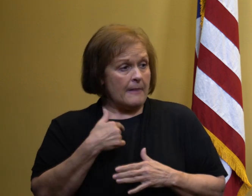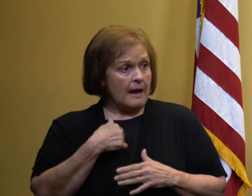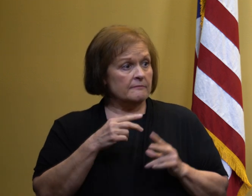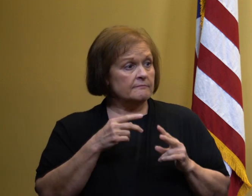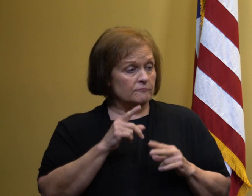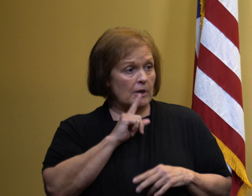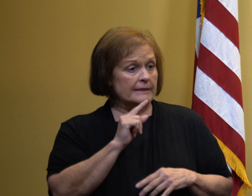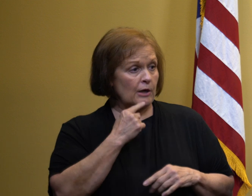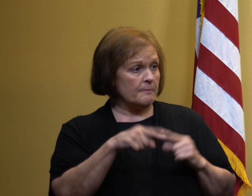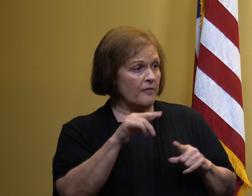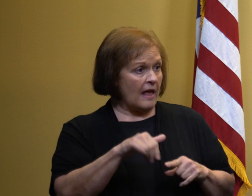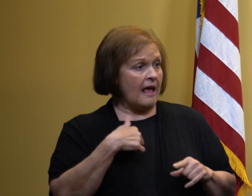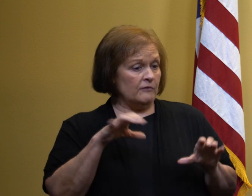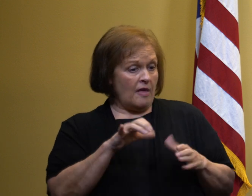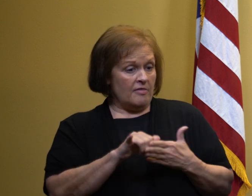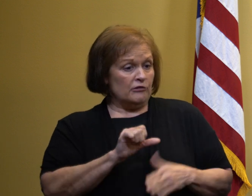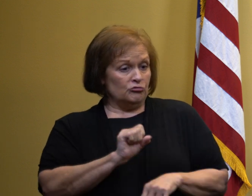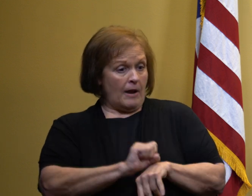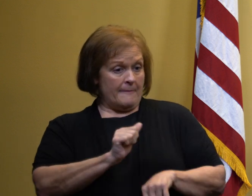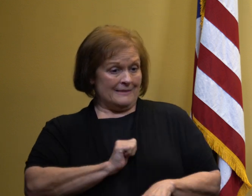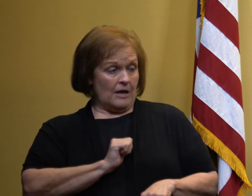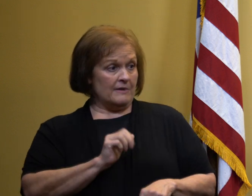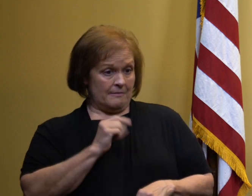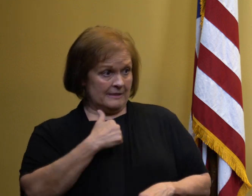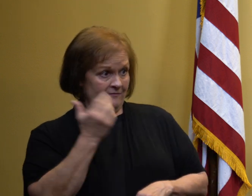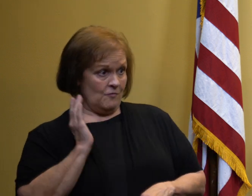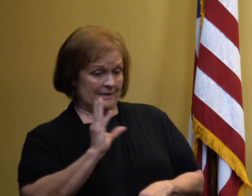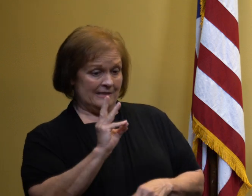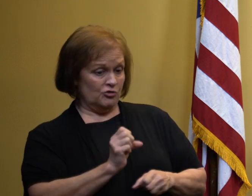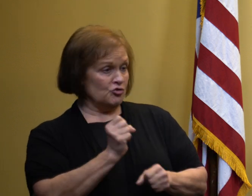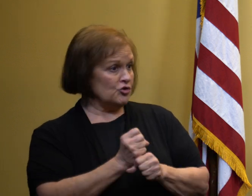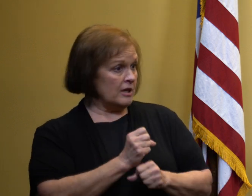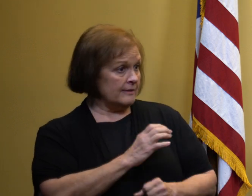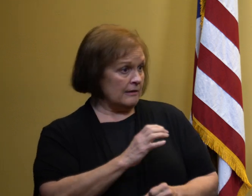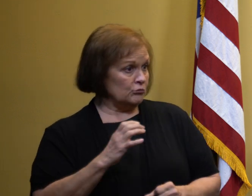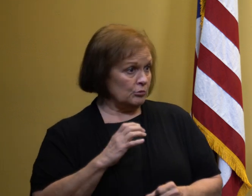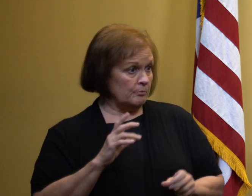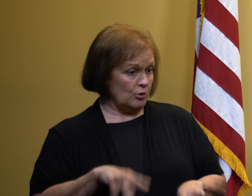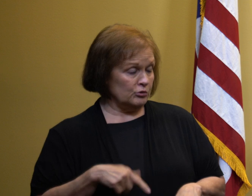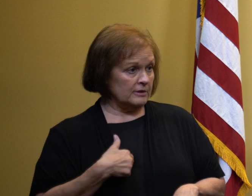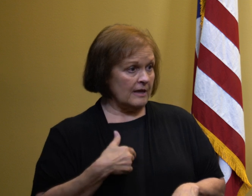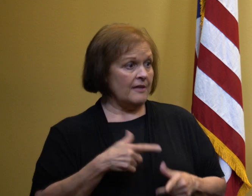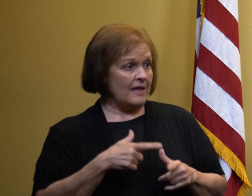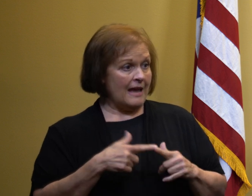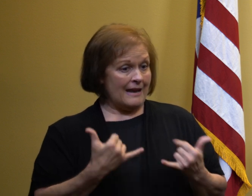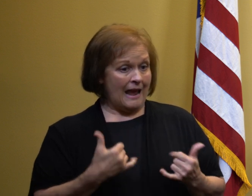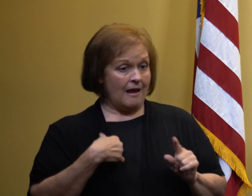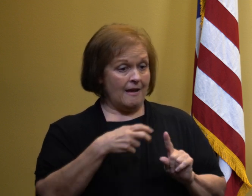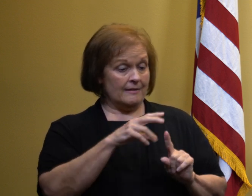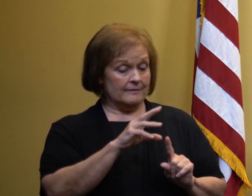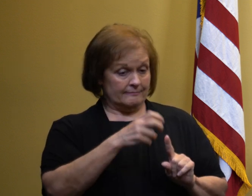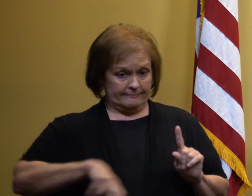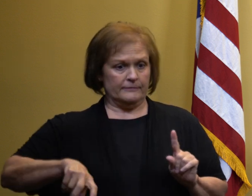very seriously. I've done that job, 6 years as a council member in that seat, that then moved from that seat to the